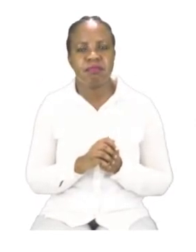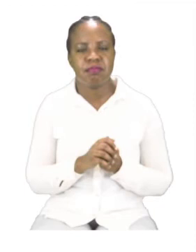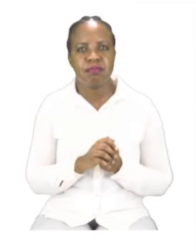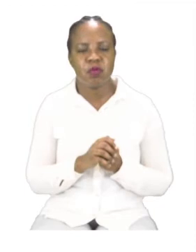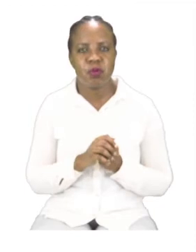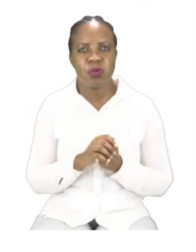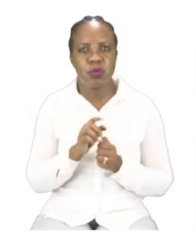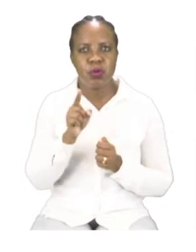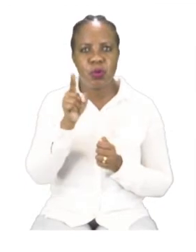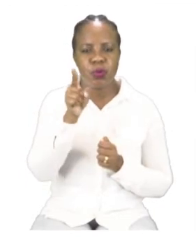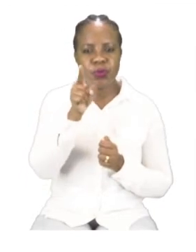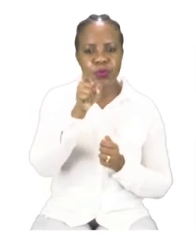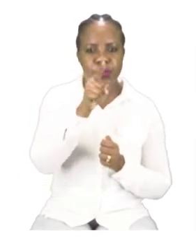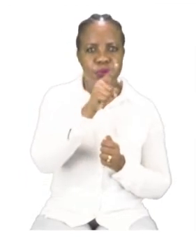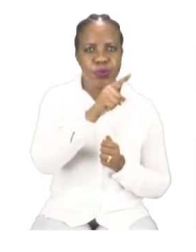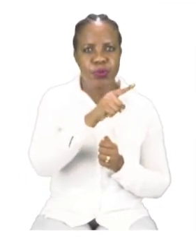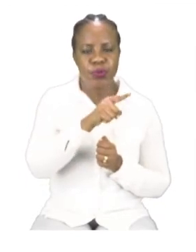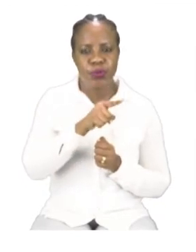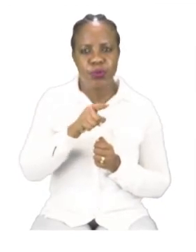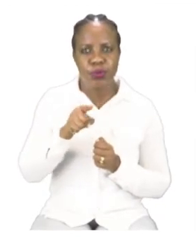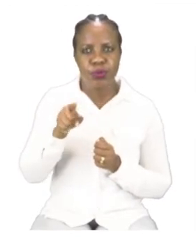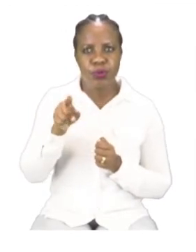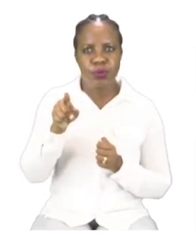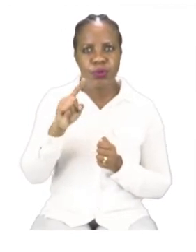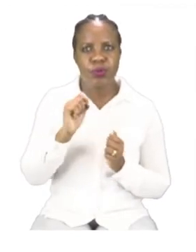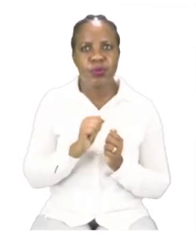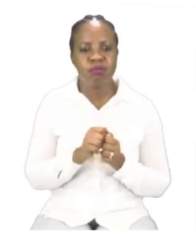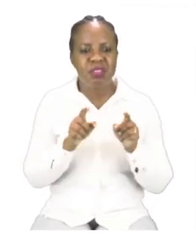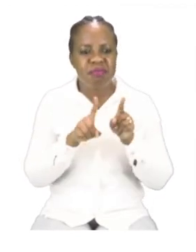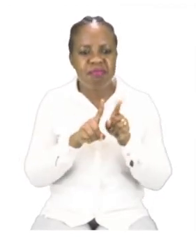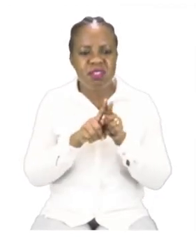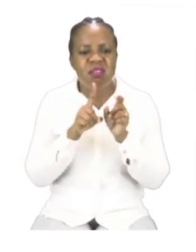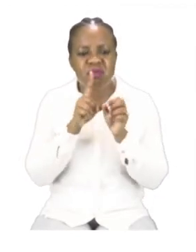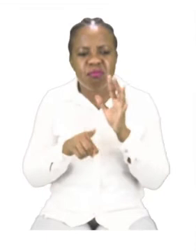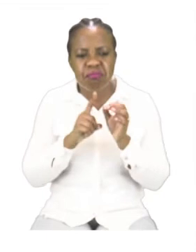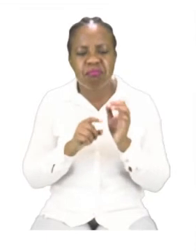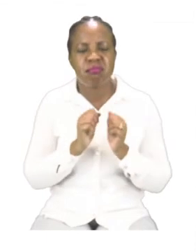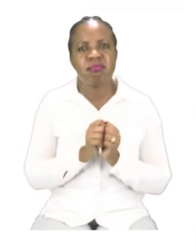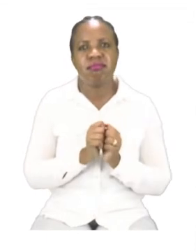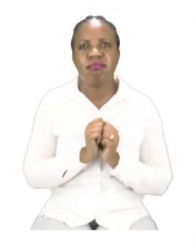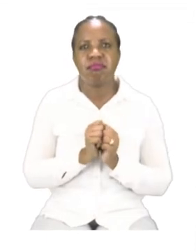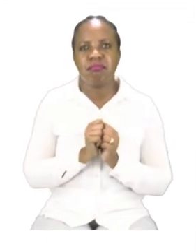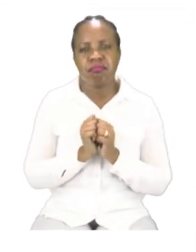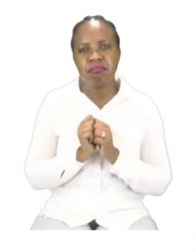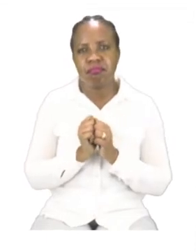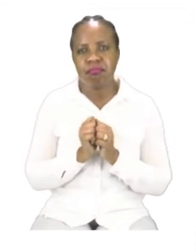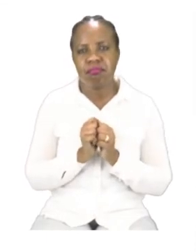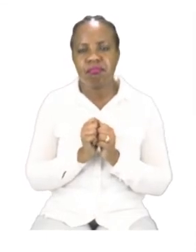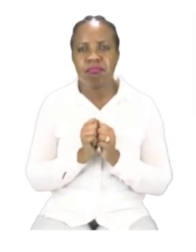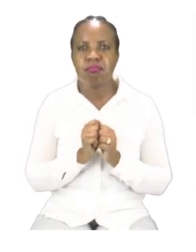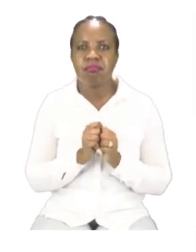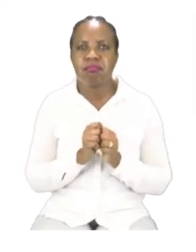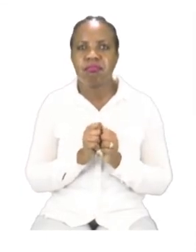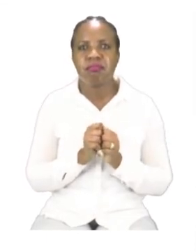or flat. It is the one that is sitting next to the triangle. So